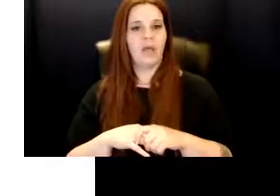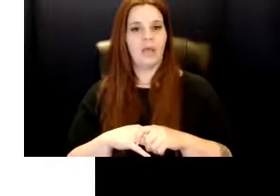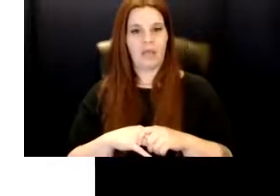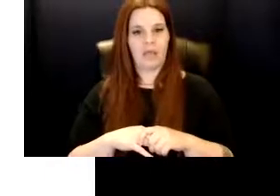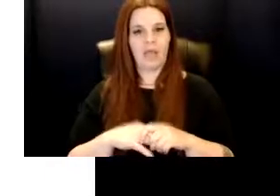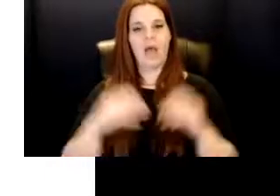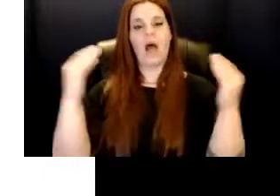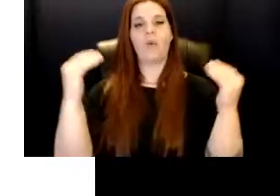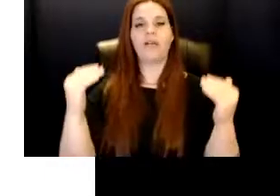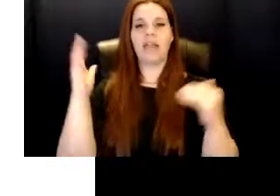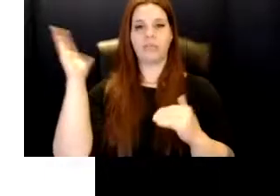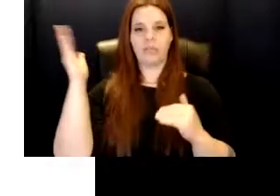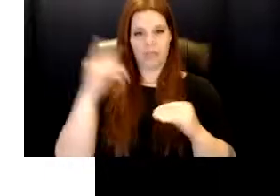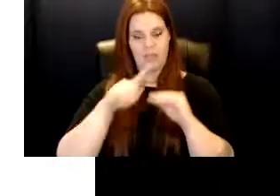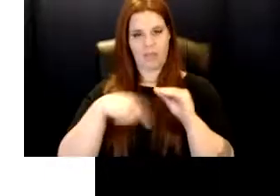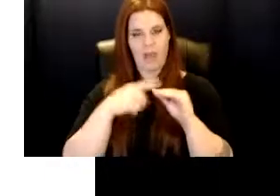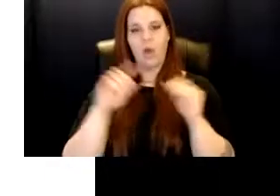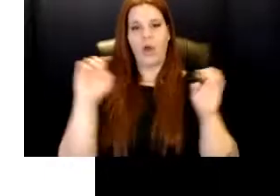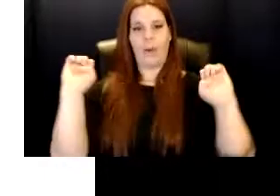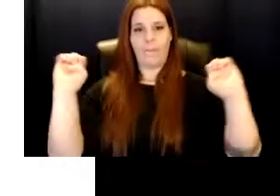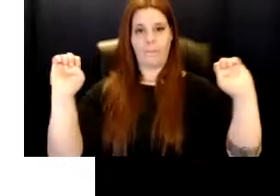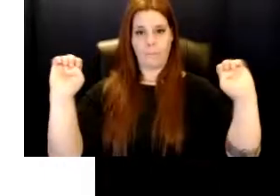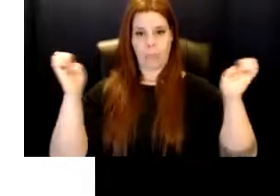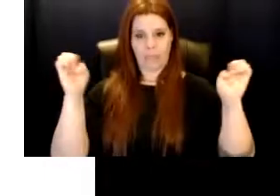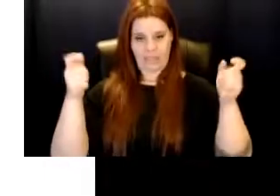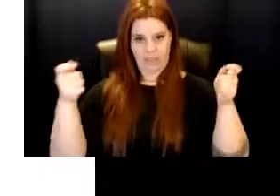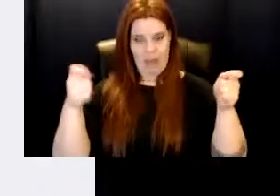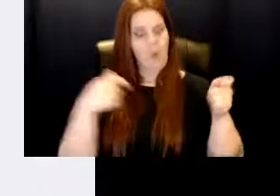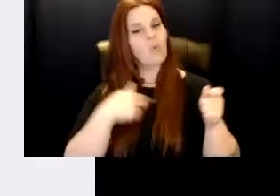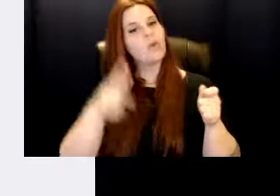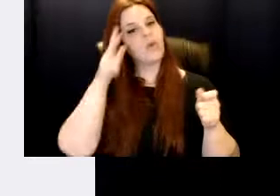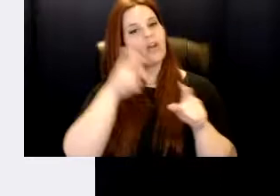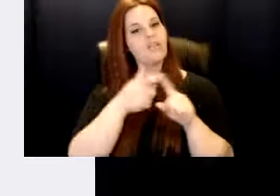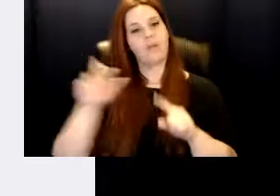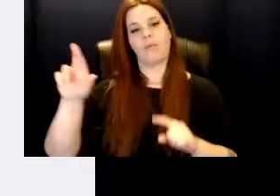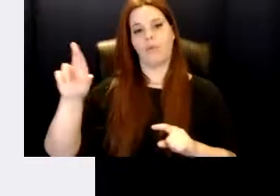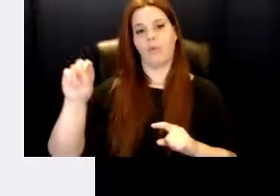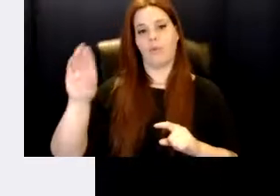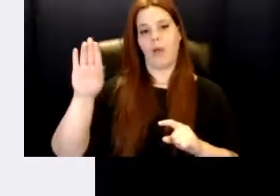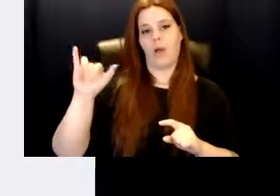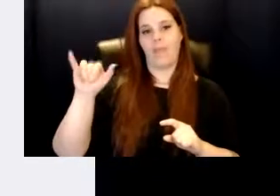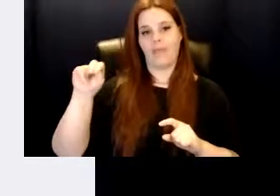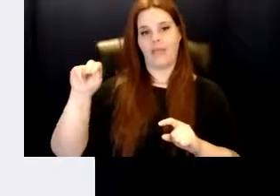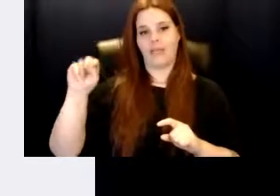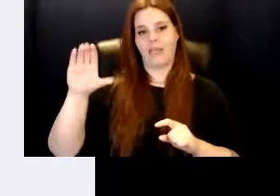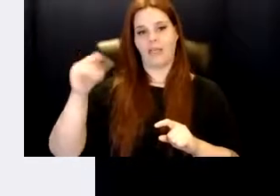Our next presentation is about emergency management, and we'll hear from Robin Gershon from the Pacific ADA